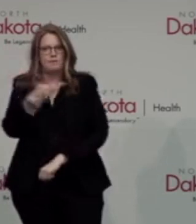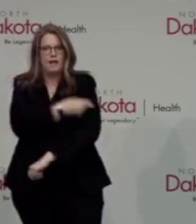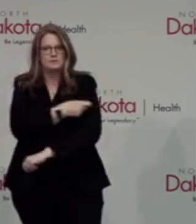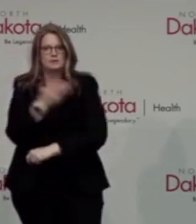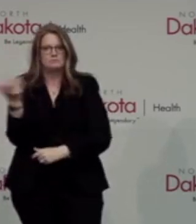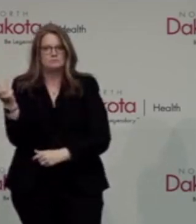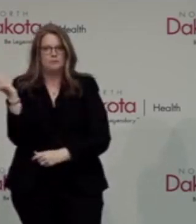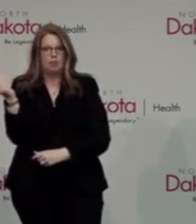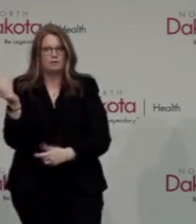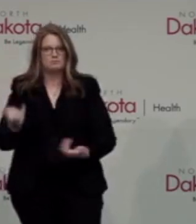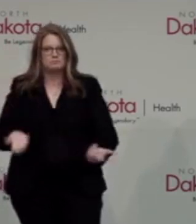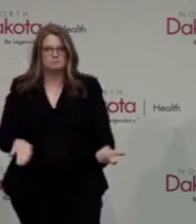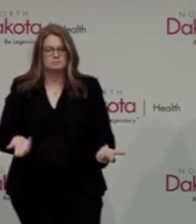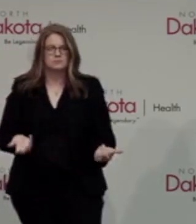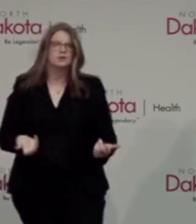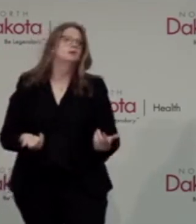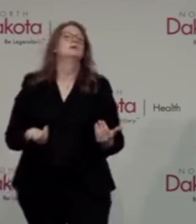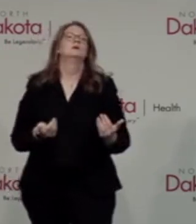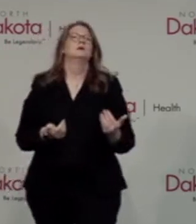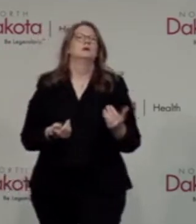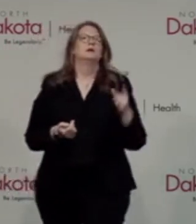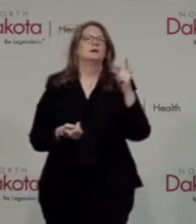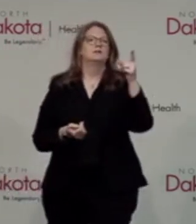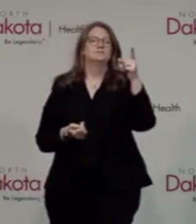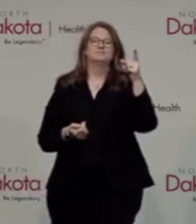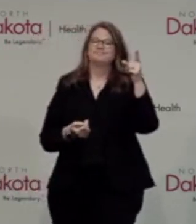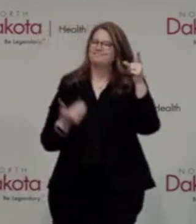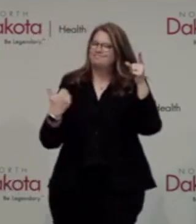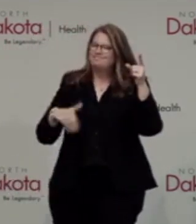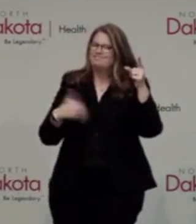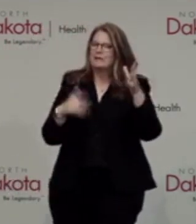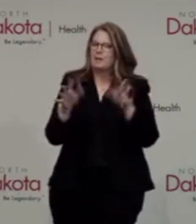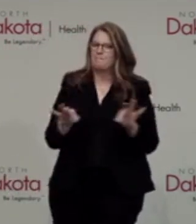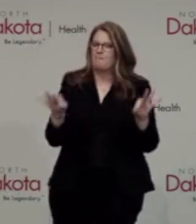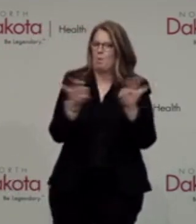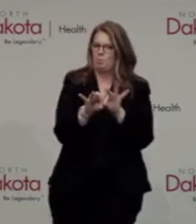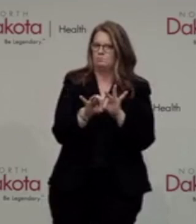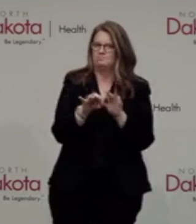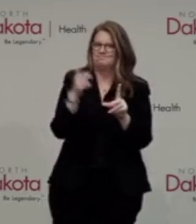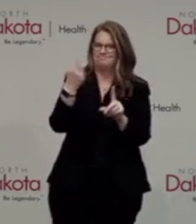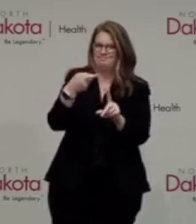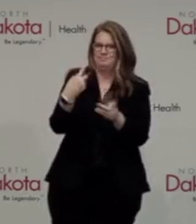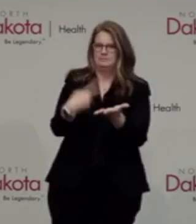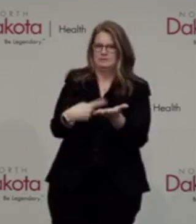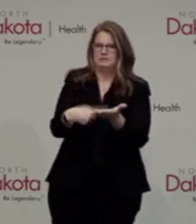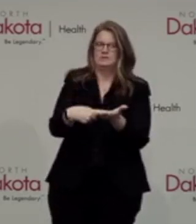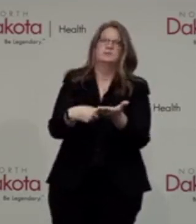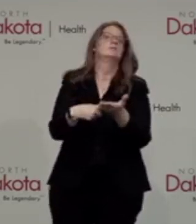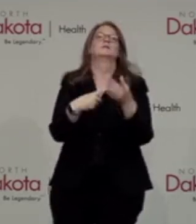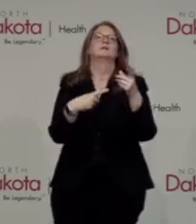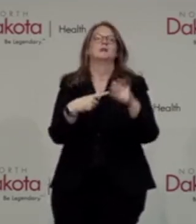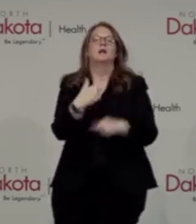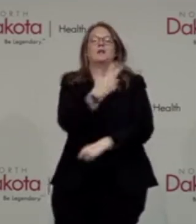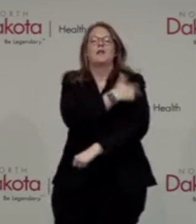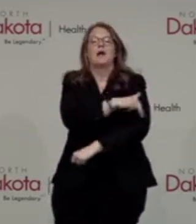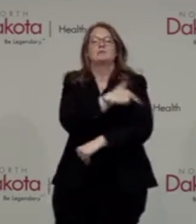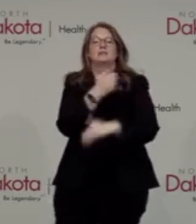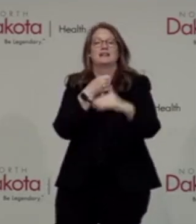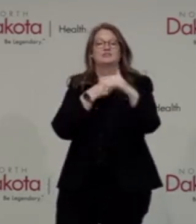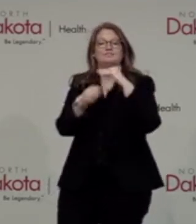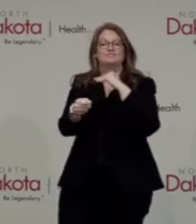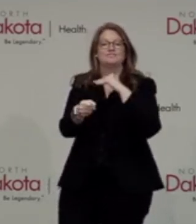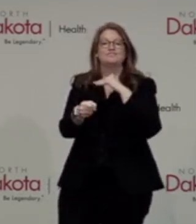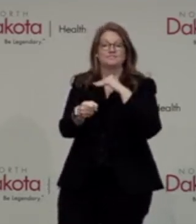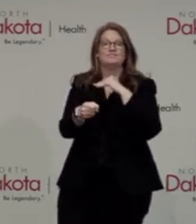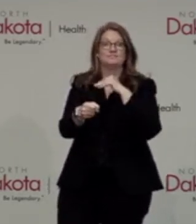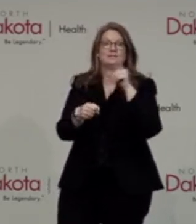Going on to the next slide, which is the key part of today's discussion, is the active daily hospitalizations. Again, you can